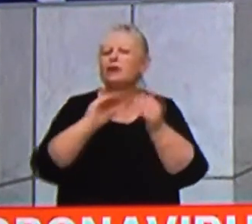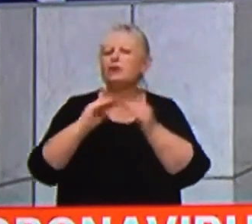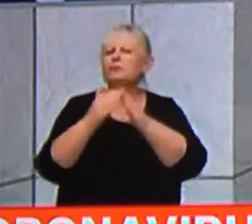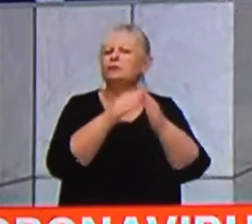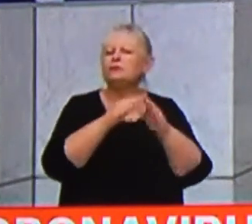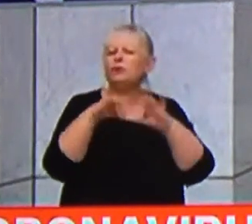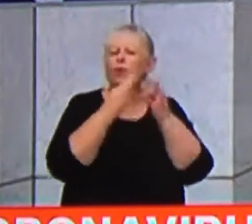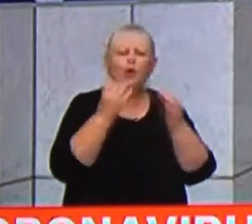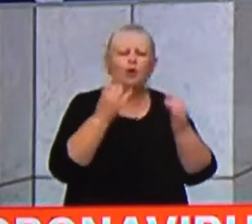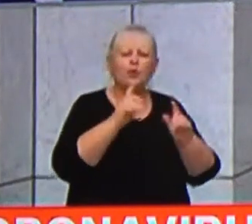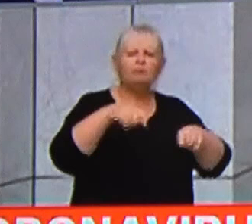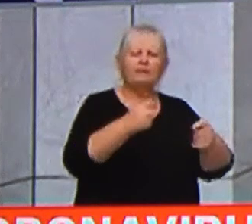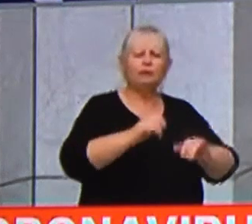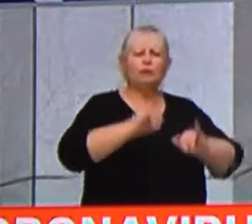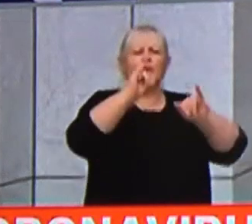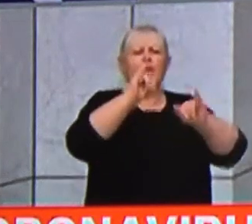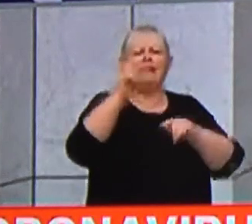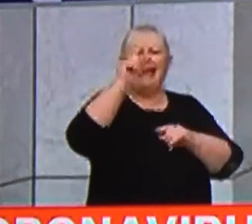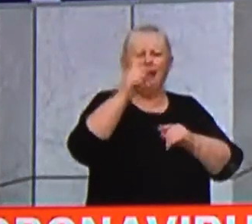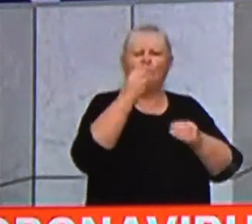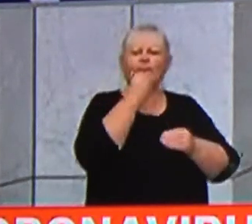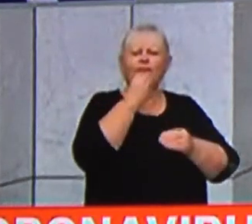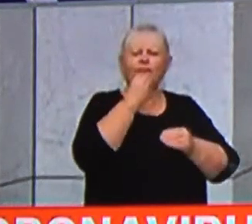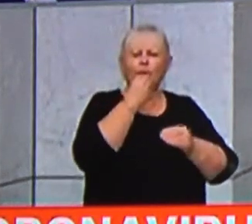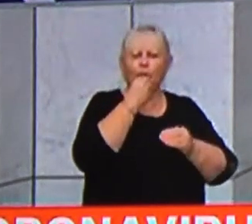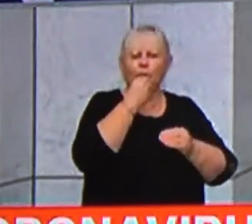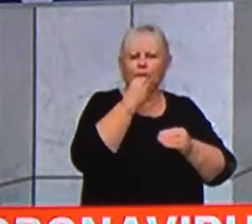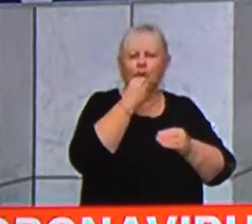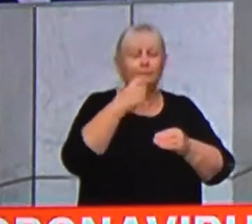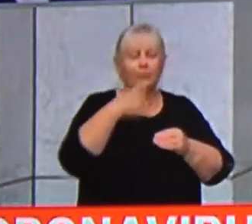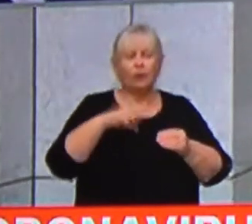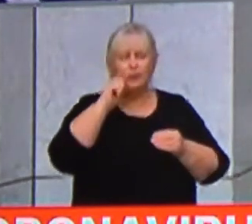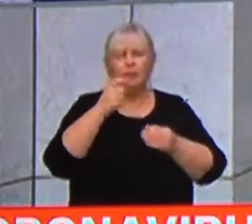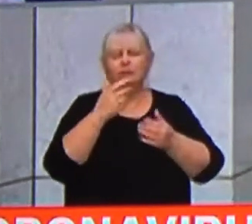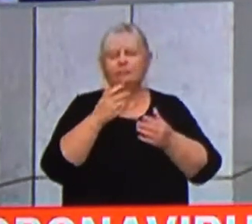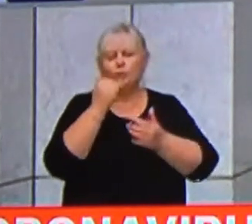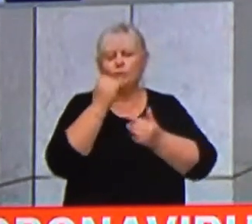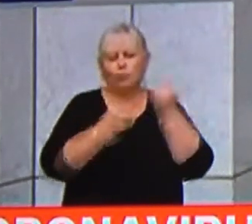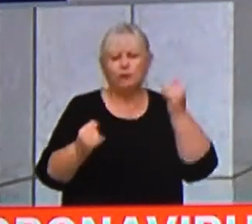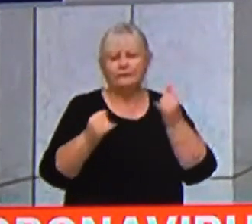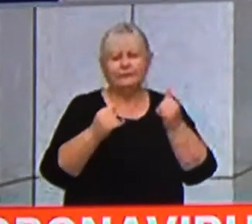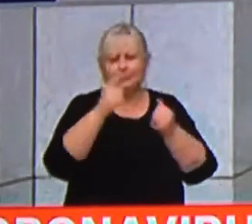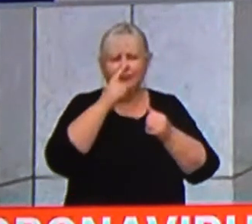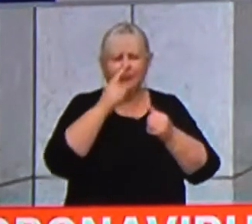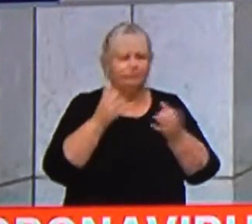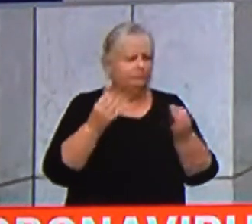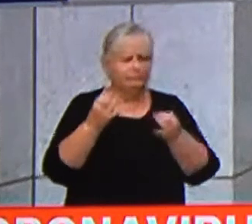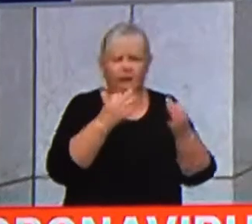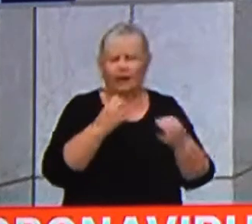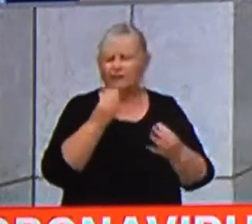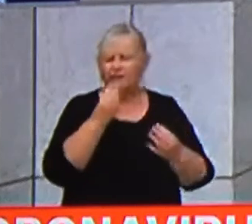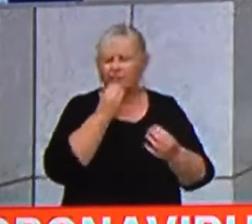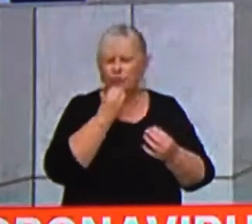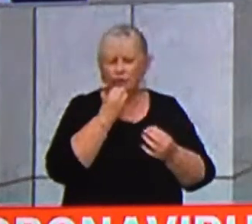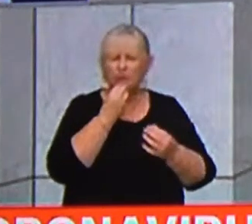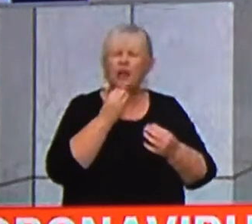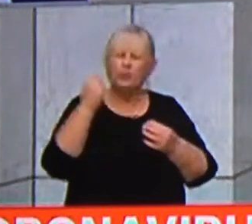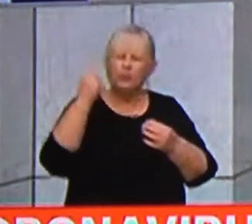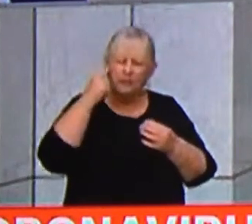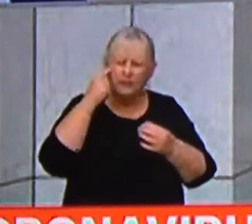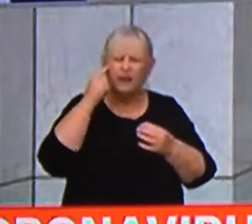on a whole range of features in terms of basic health advice, updates on the measures that are being put in place by state and